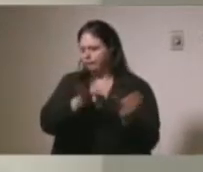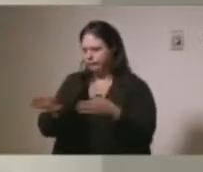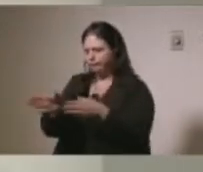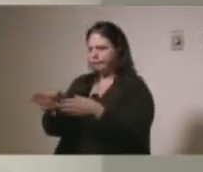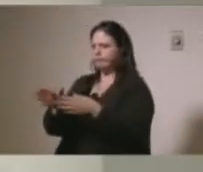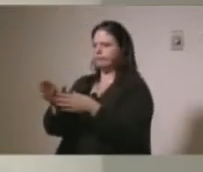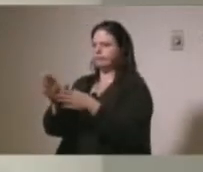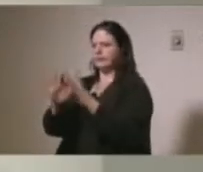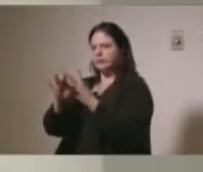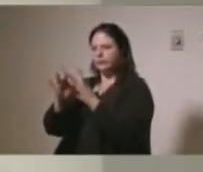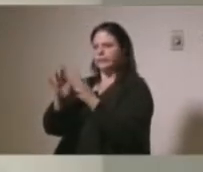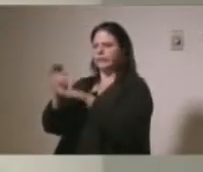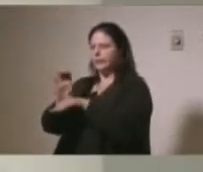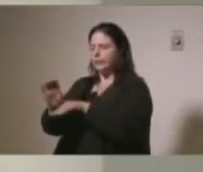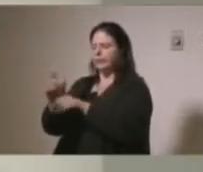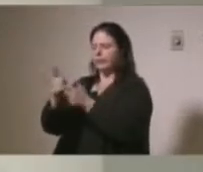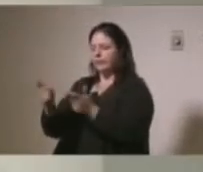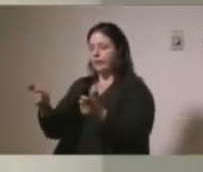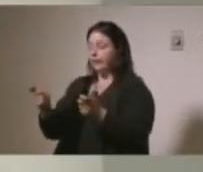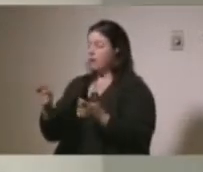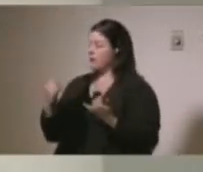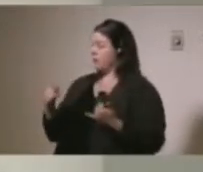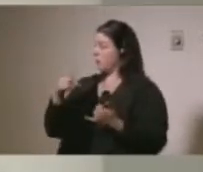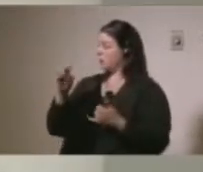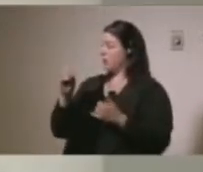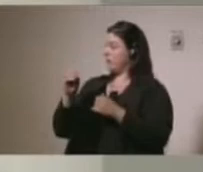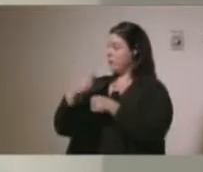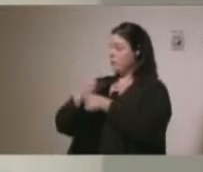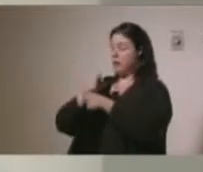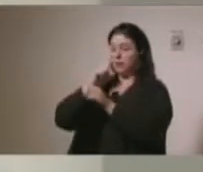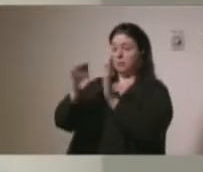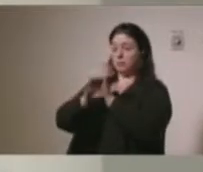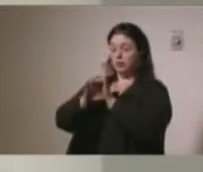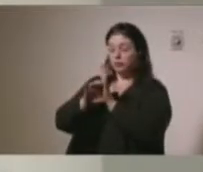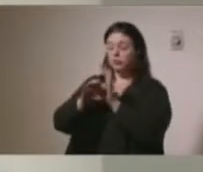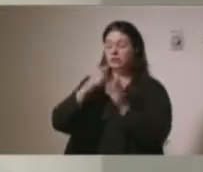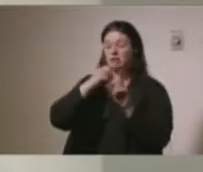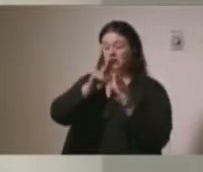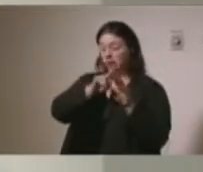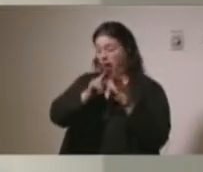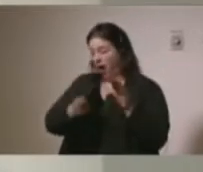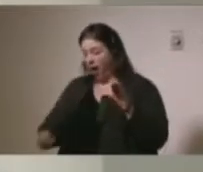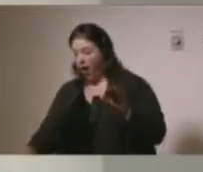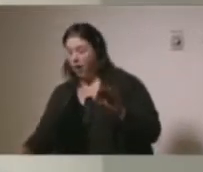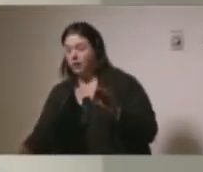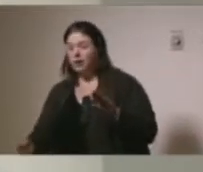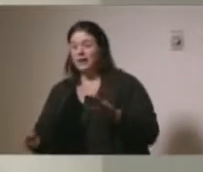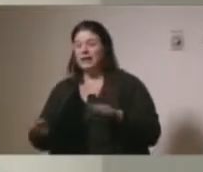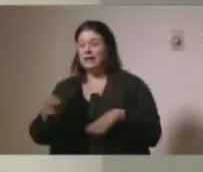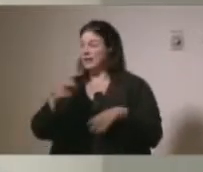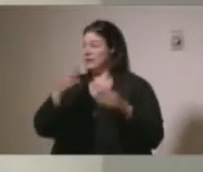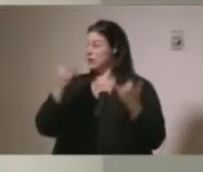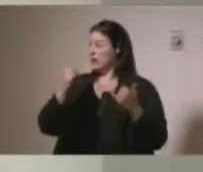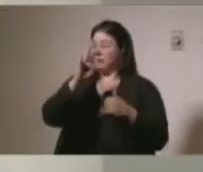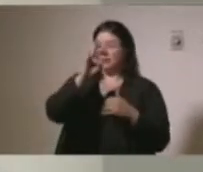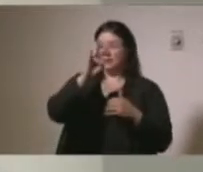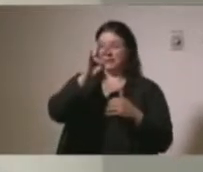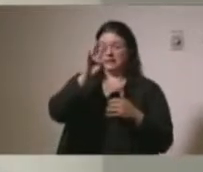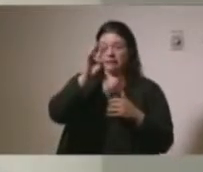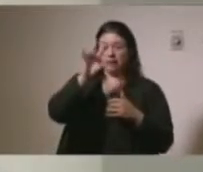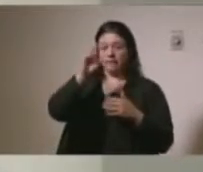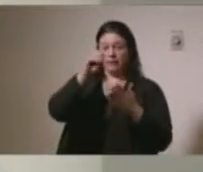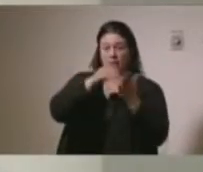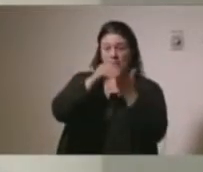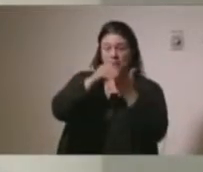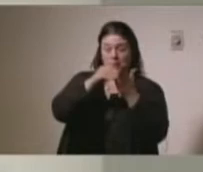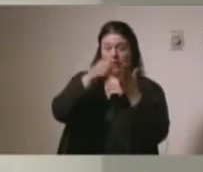it's rapidly declining, and if we get to 350 million pieces of